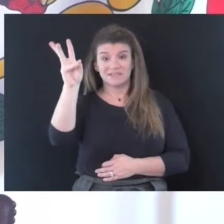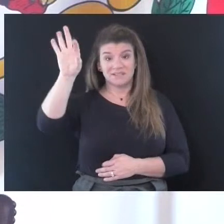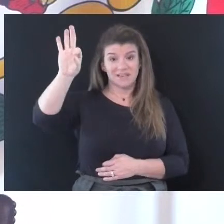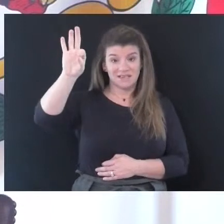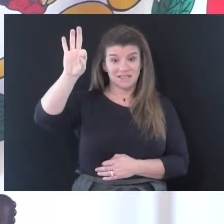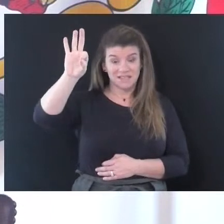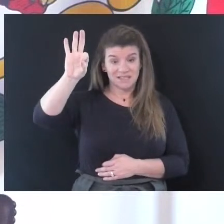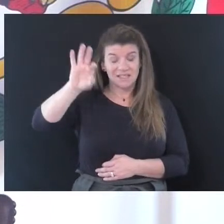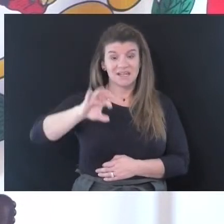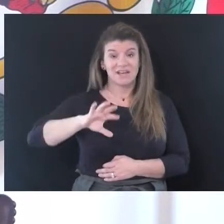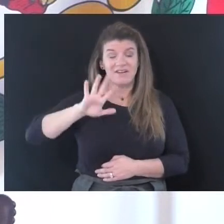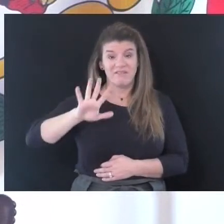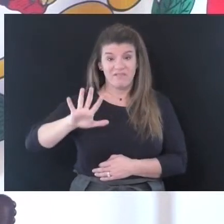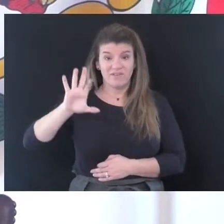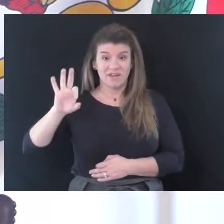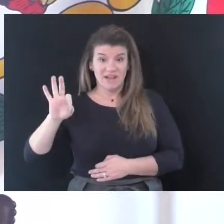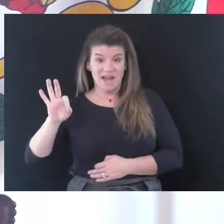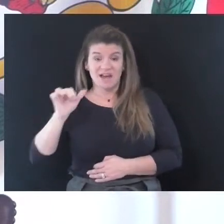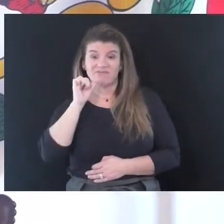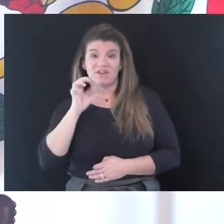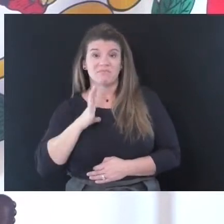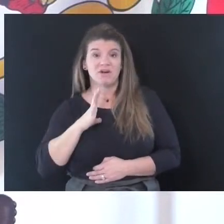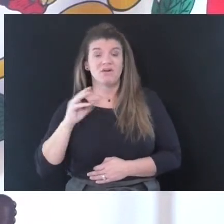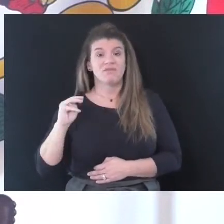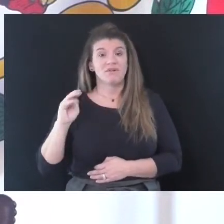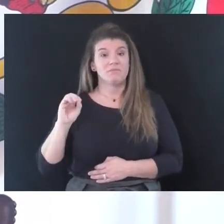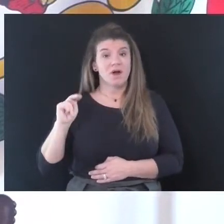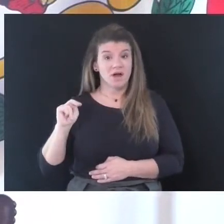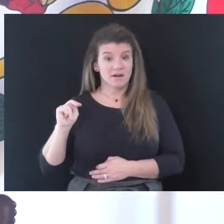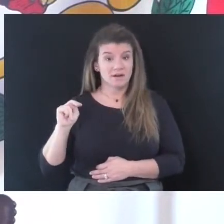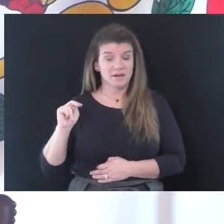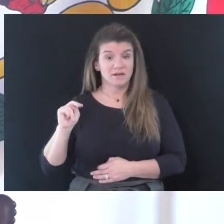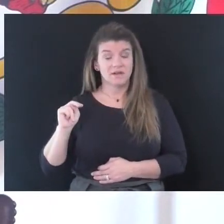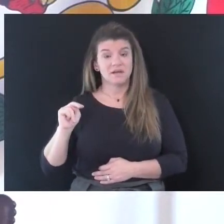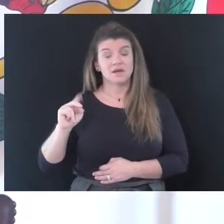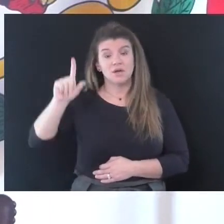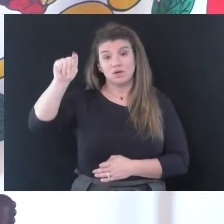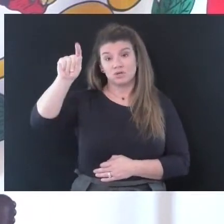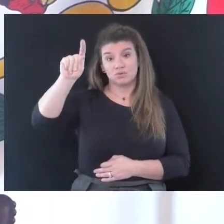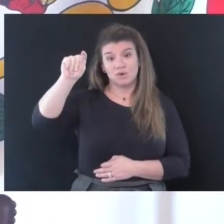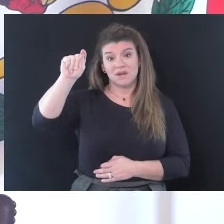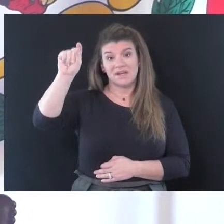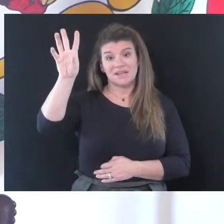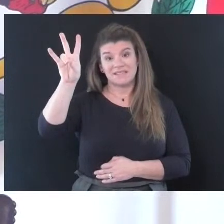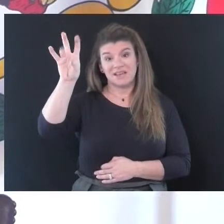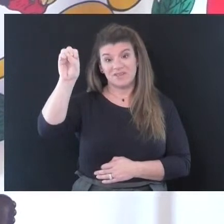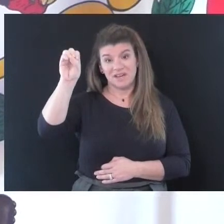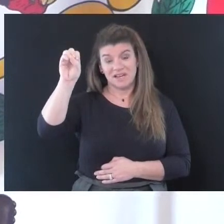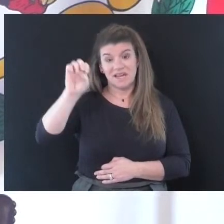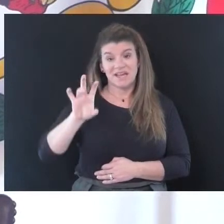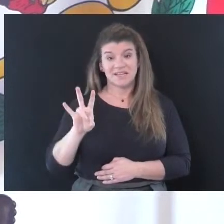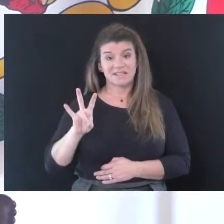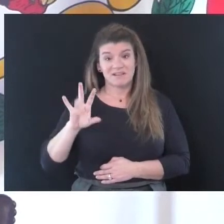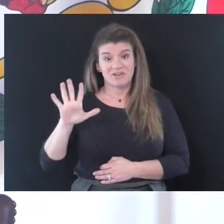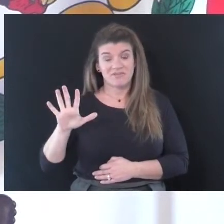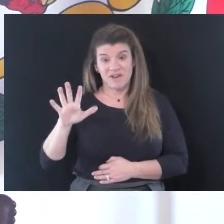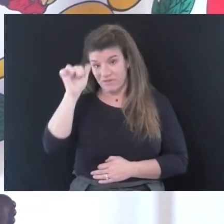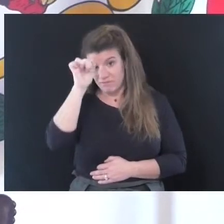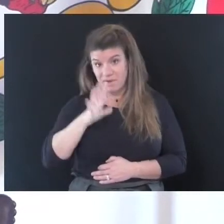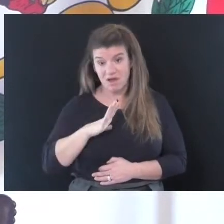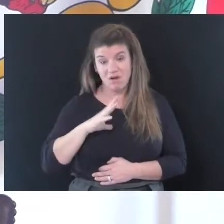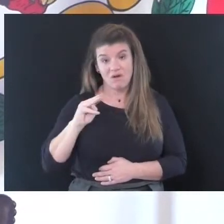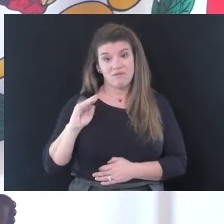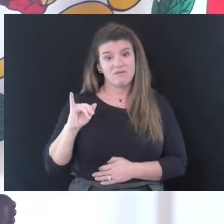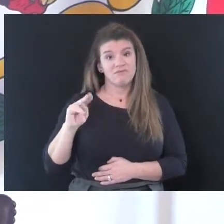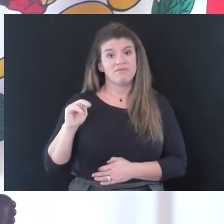2,069th death, a 59-year-old female from Monongahela County. Our 2,070th death, a 75-year-old male